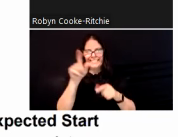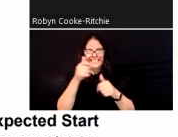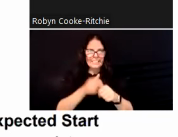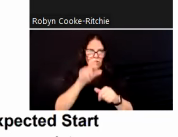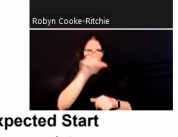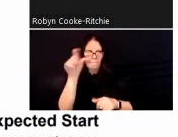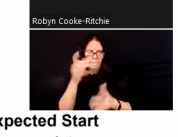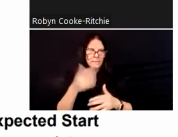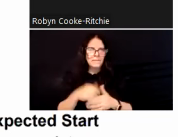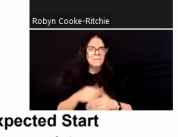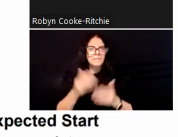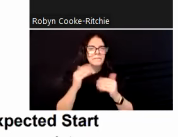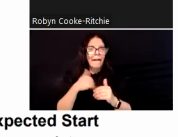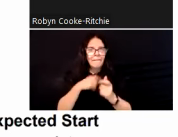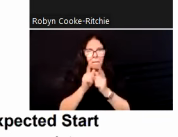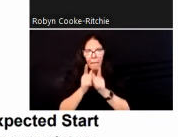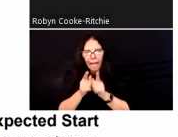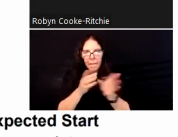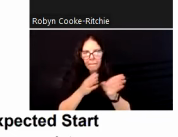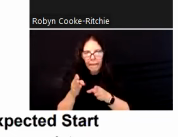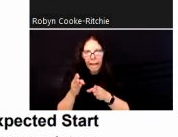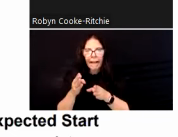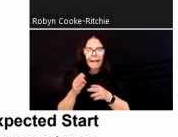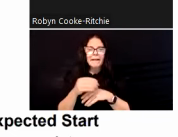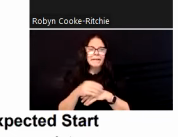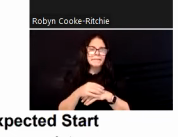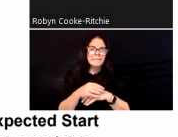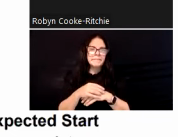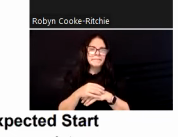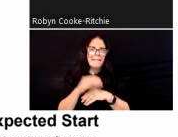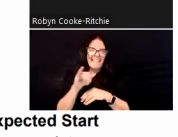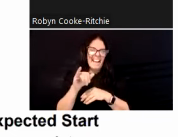Modifying plan items, desk aid.